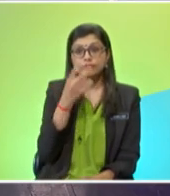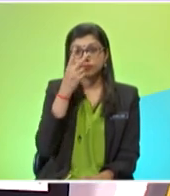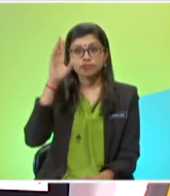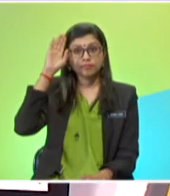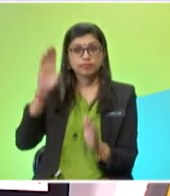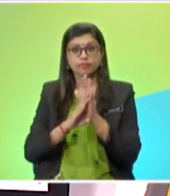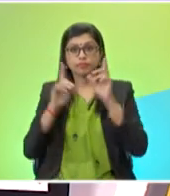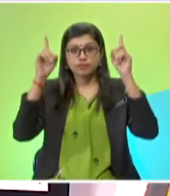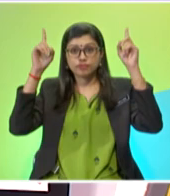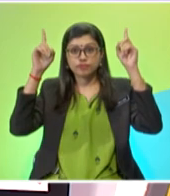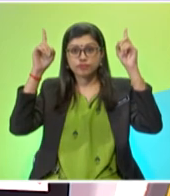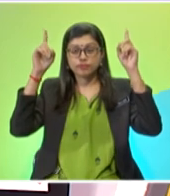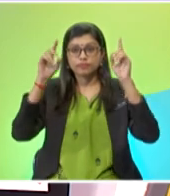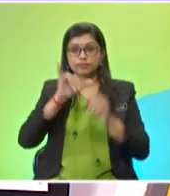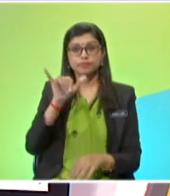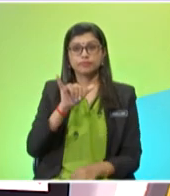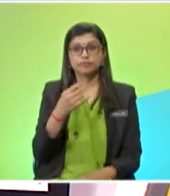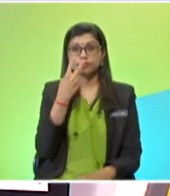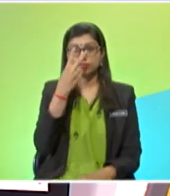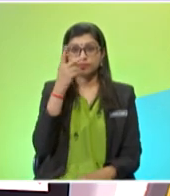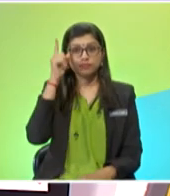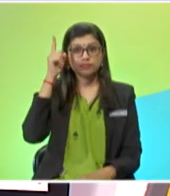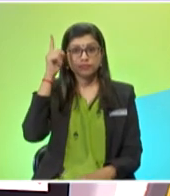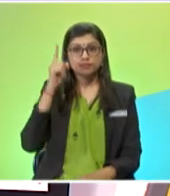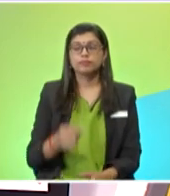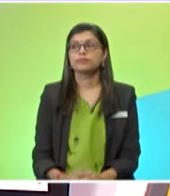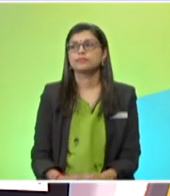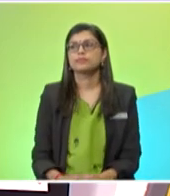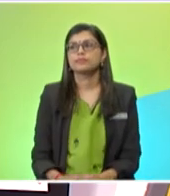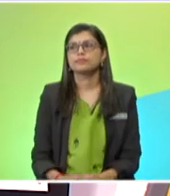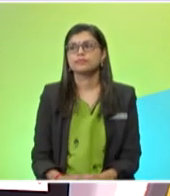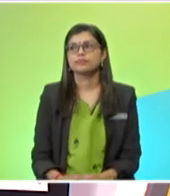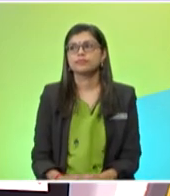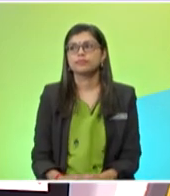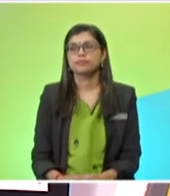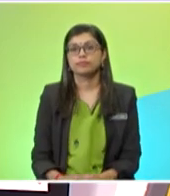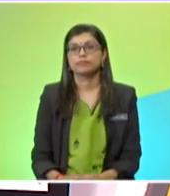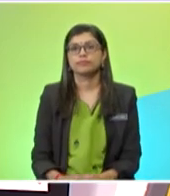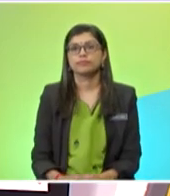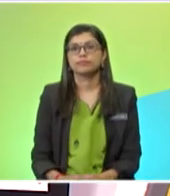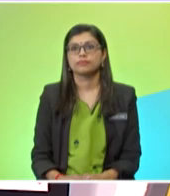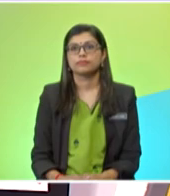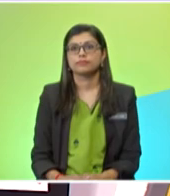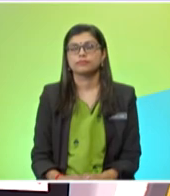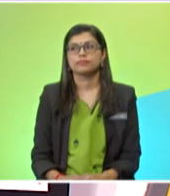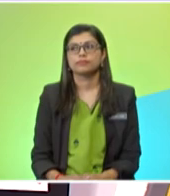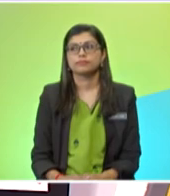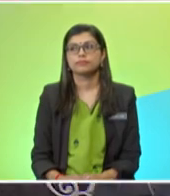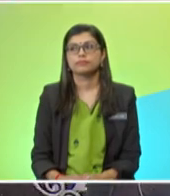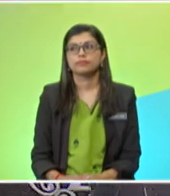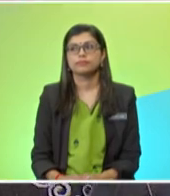this. All right, there you go. Okay, now fold like this. Make